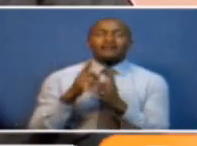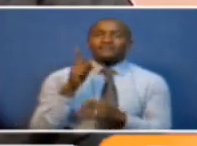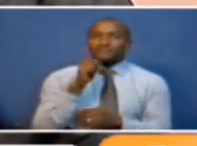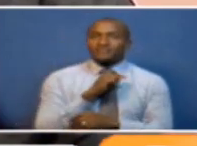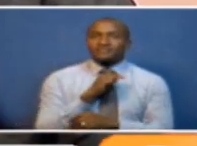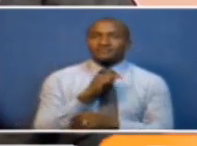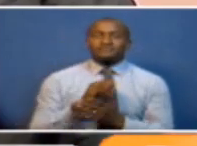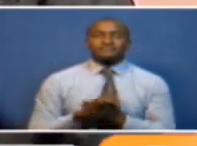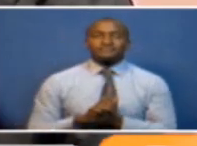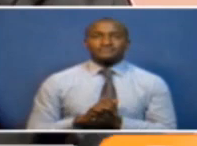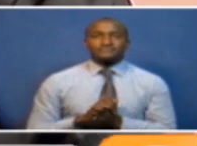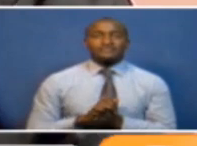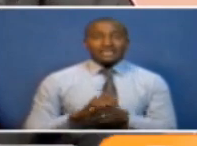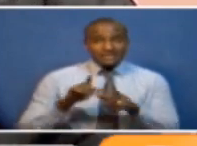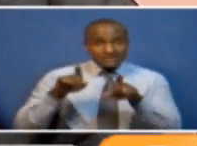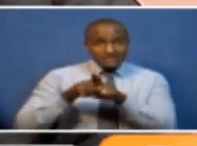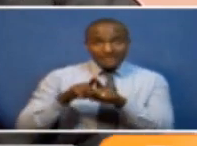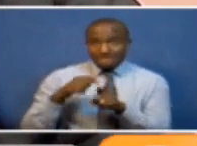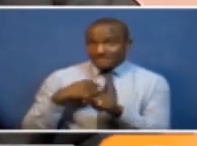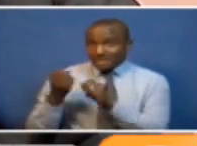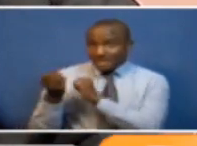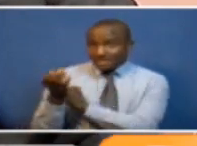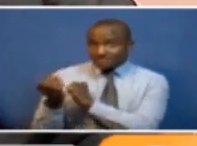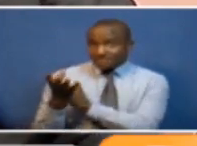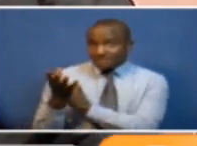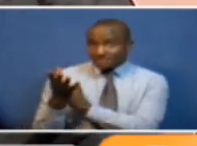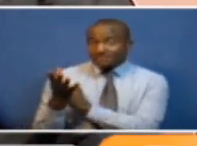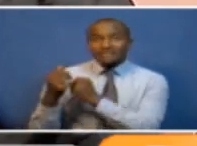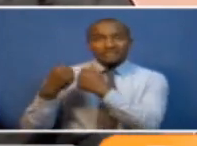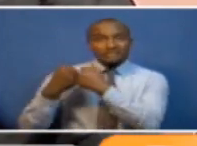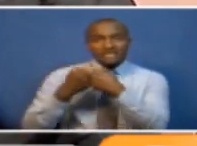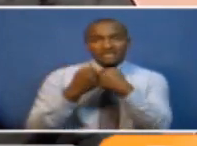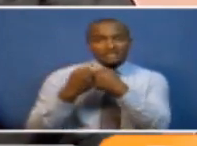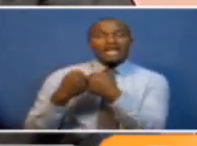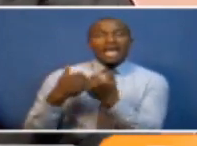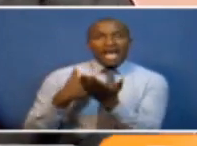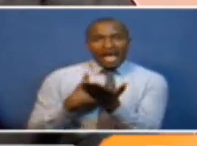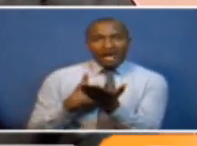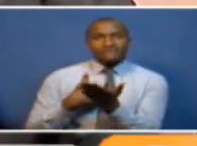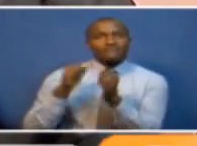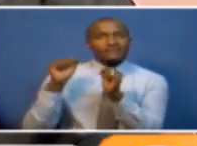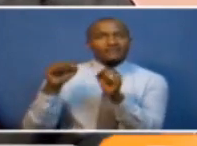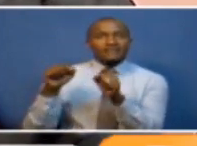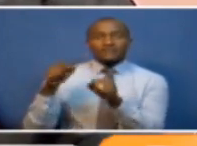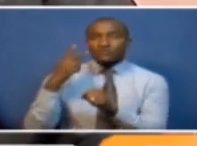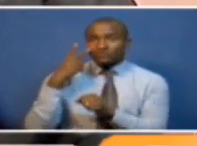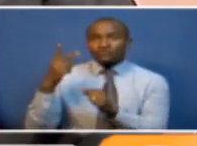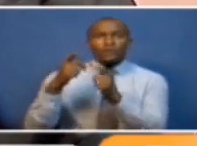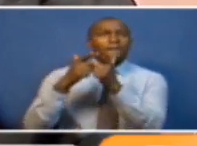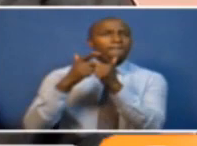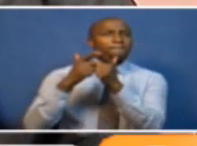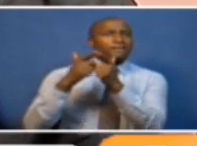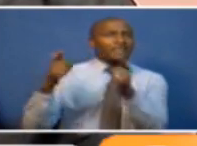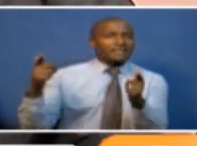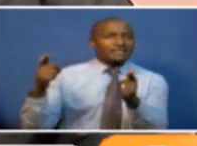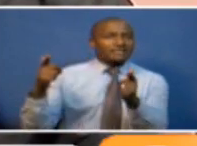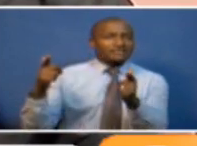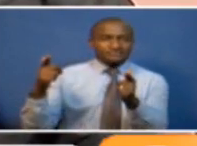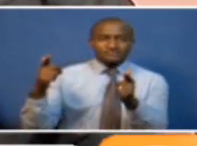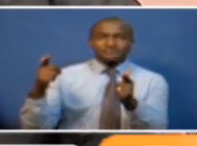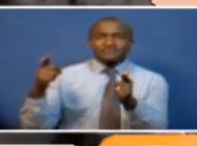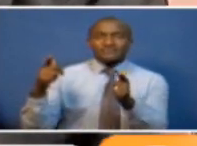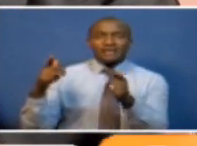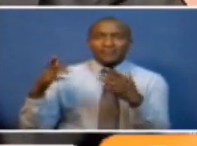project. And as I said, several challenges. You saw the terrain. The expectations of